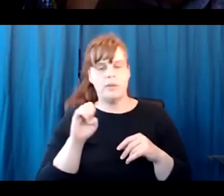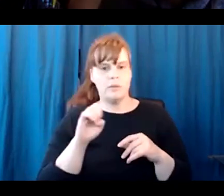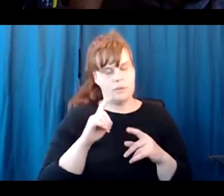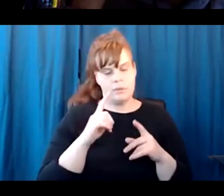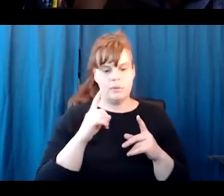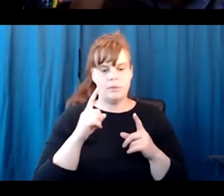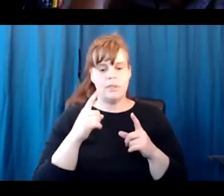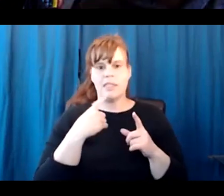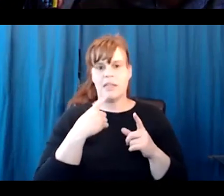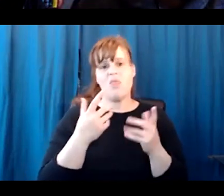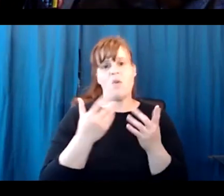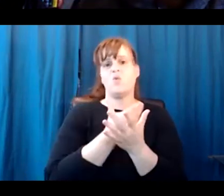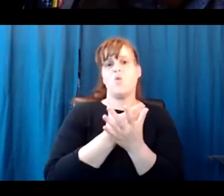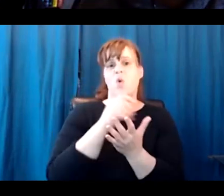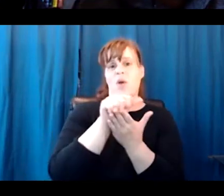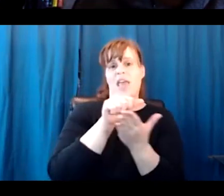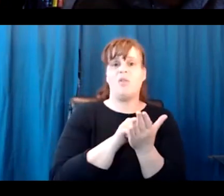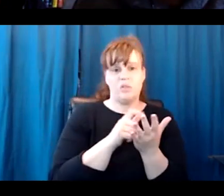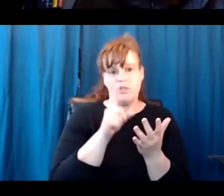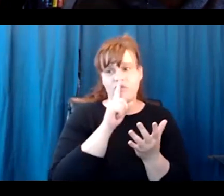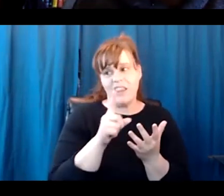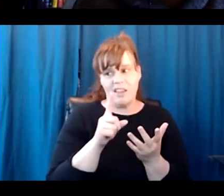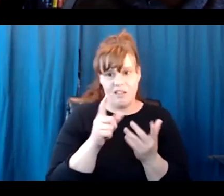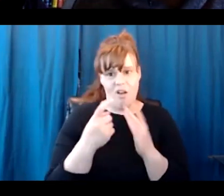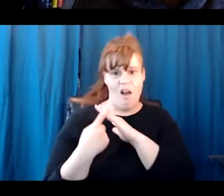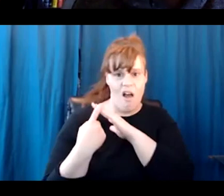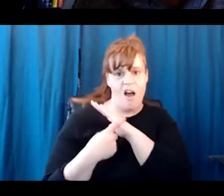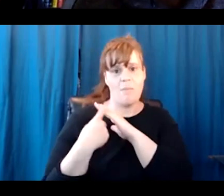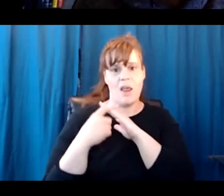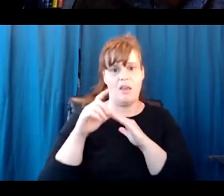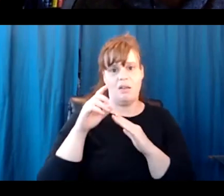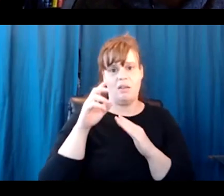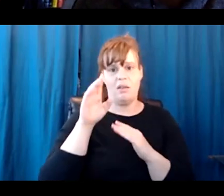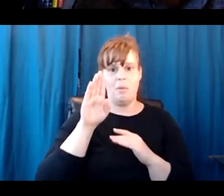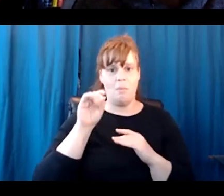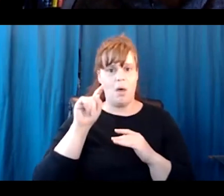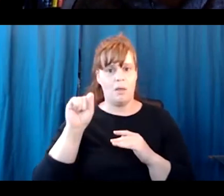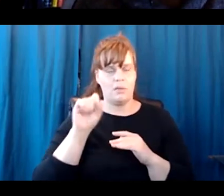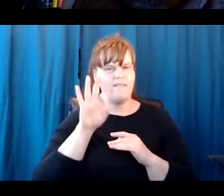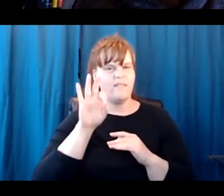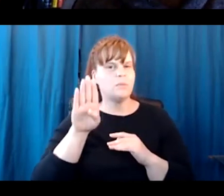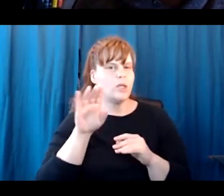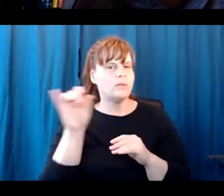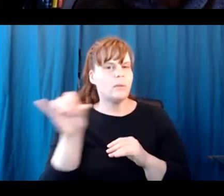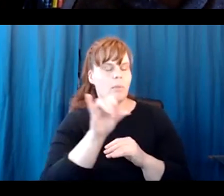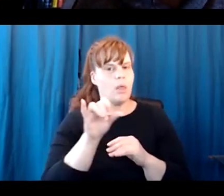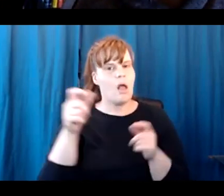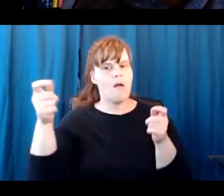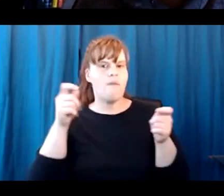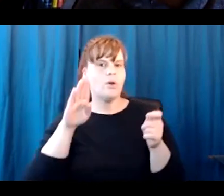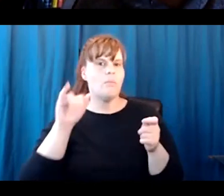those new accounts are automated bots. Facebook finds itself similarly situated, governed by an id